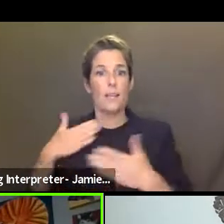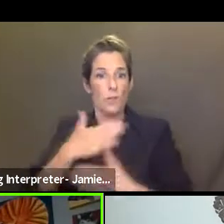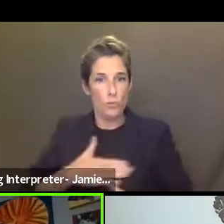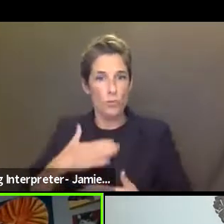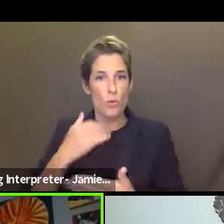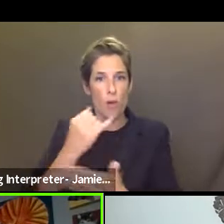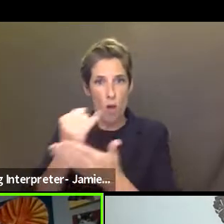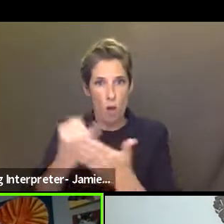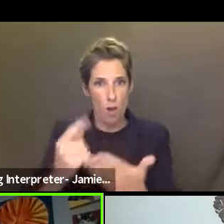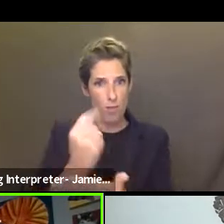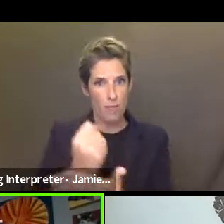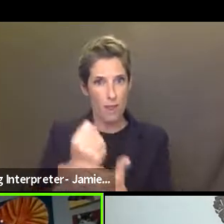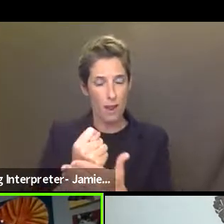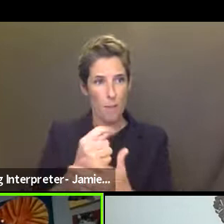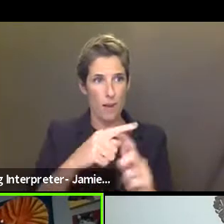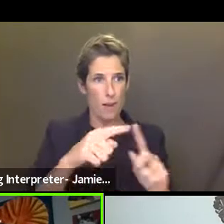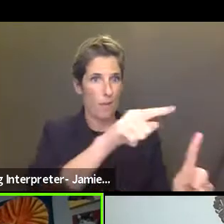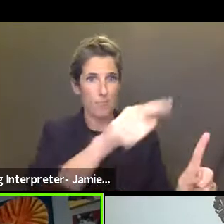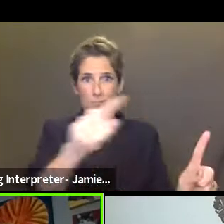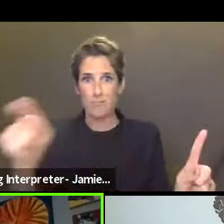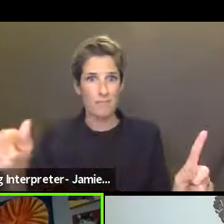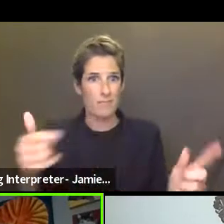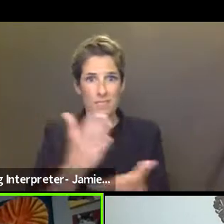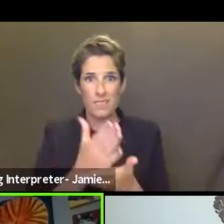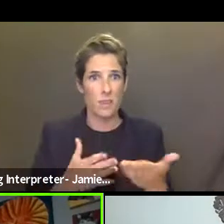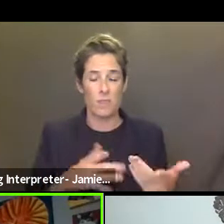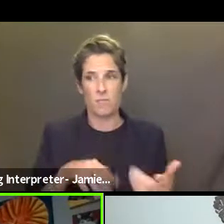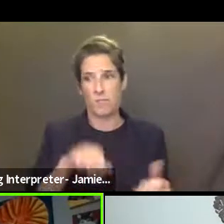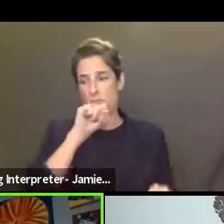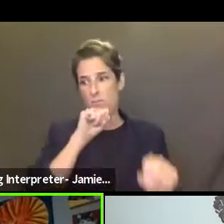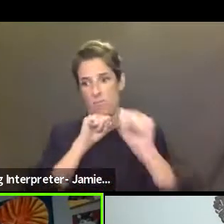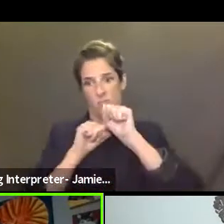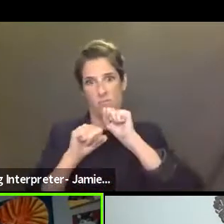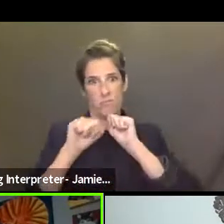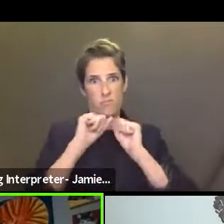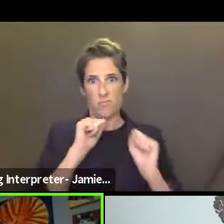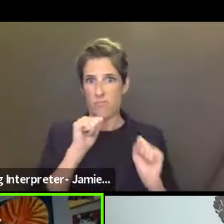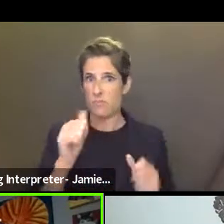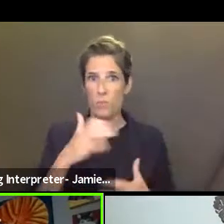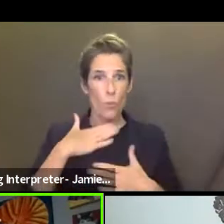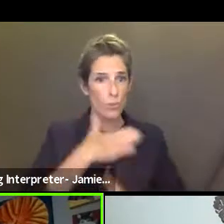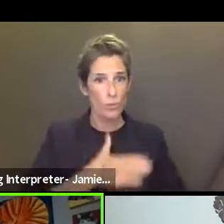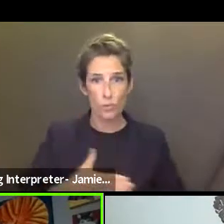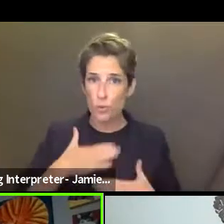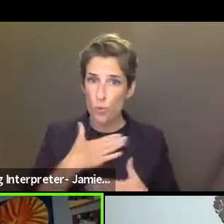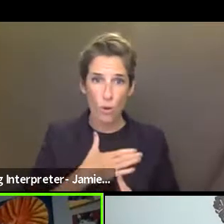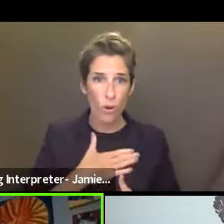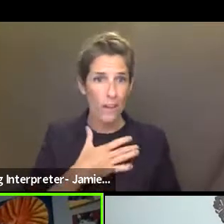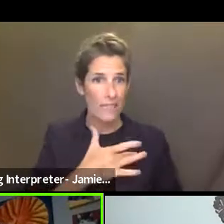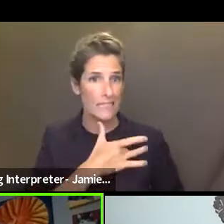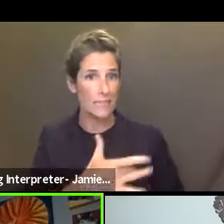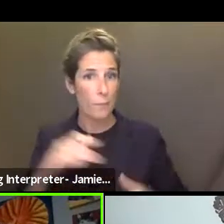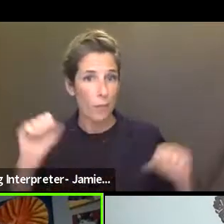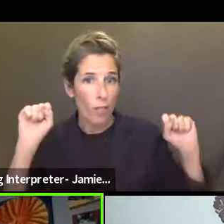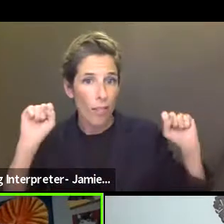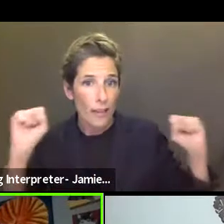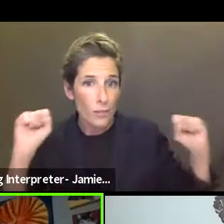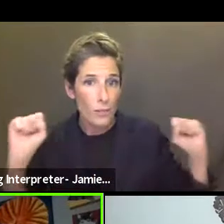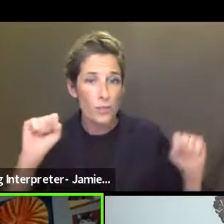different ways other than just medicine or typical exercises or whatever is